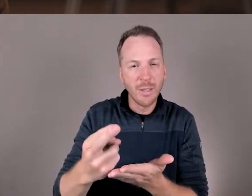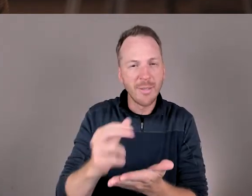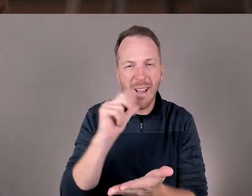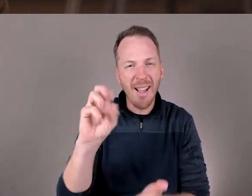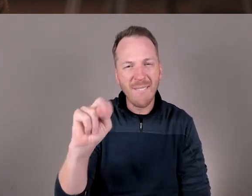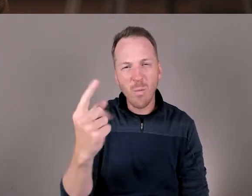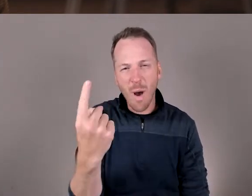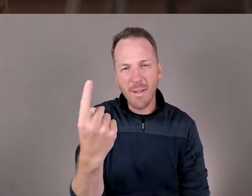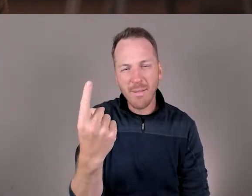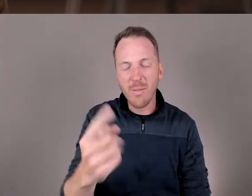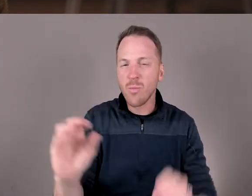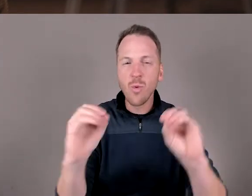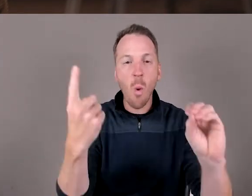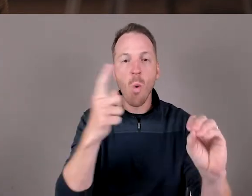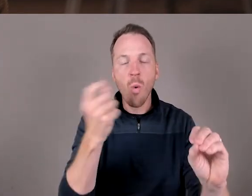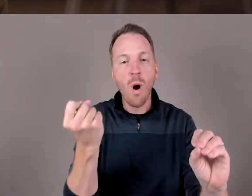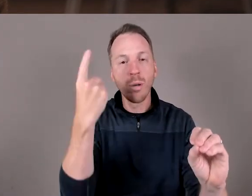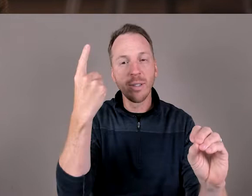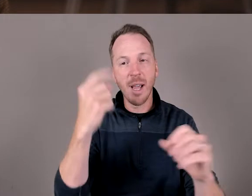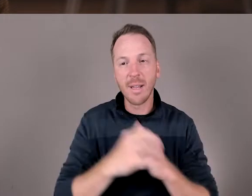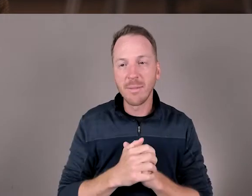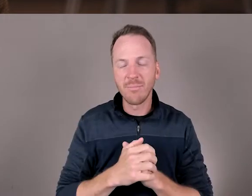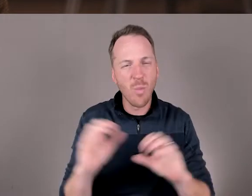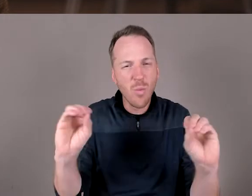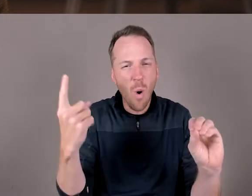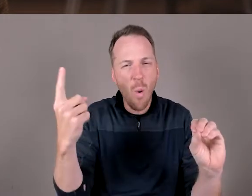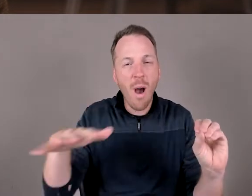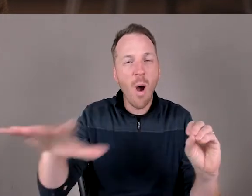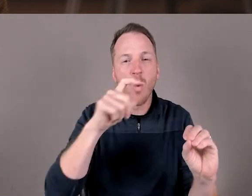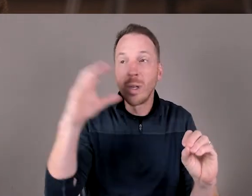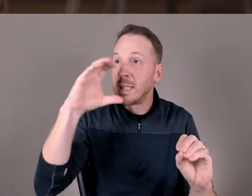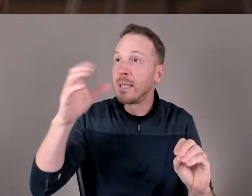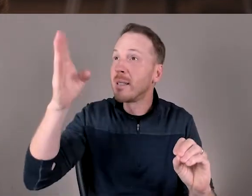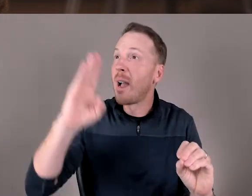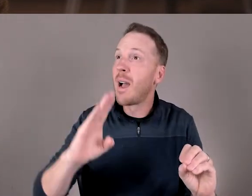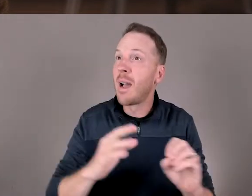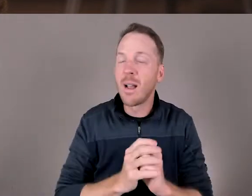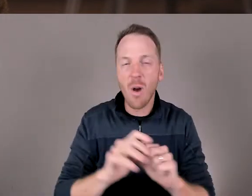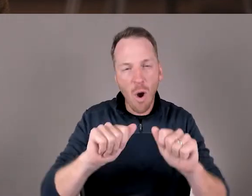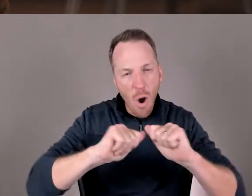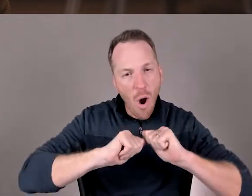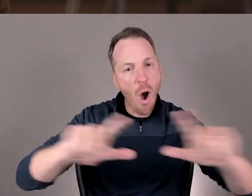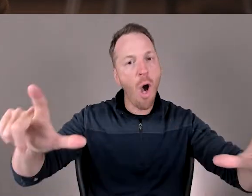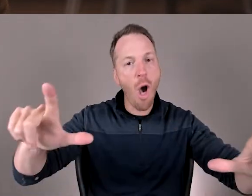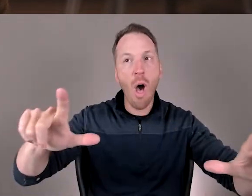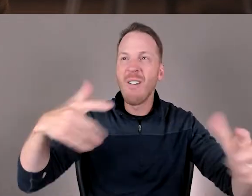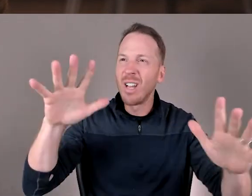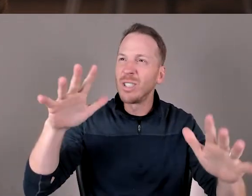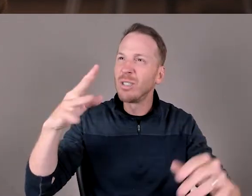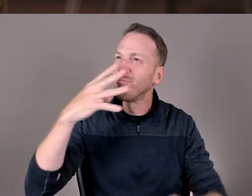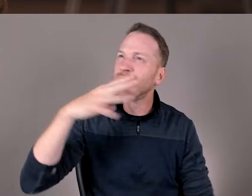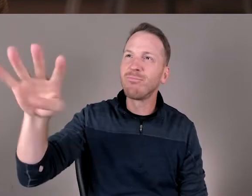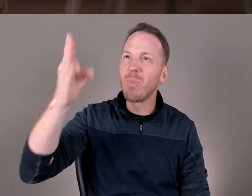one. There is no one who understands. There is no one who seeks God. All have turned away. They have